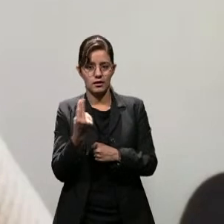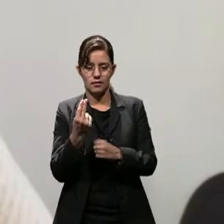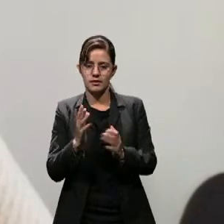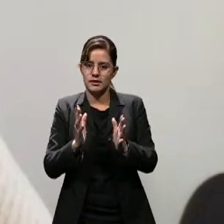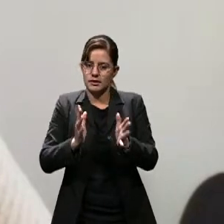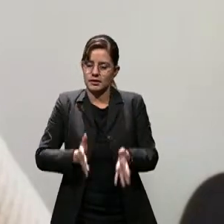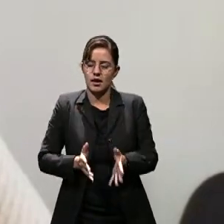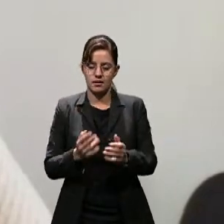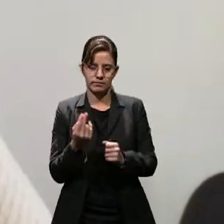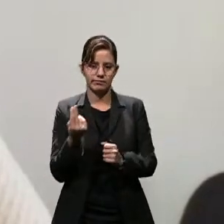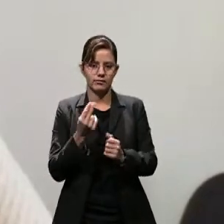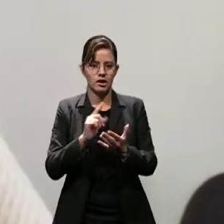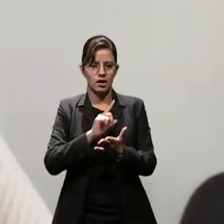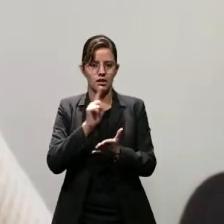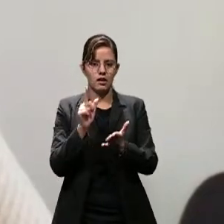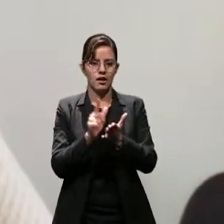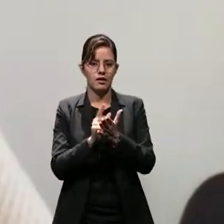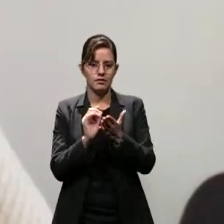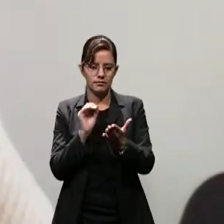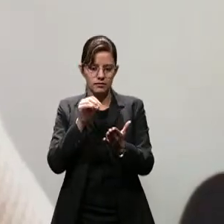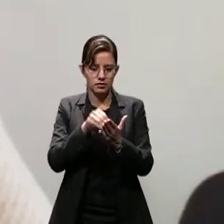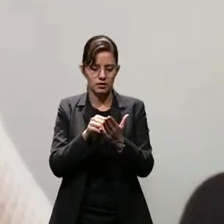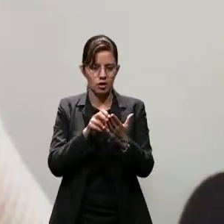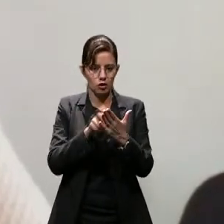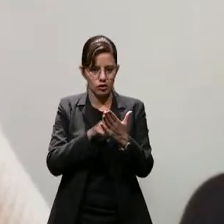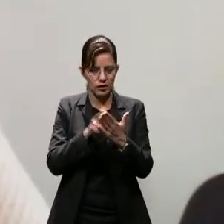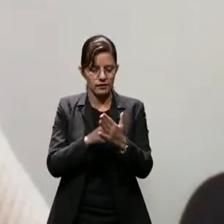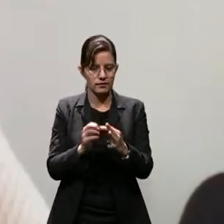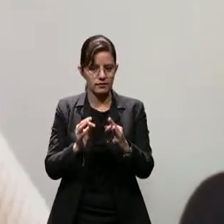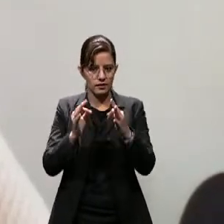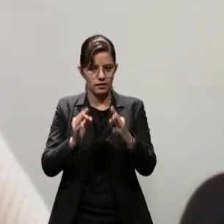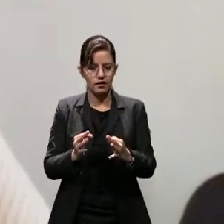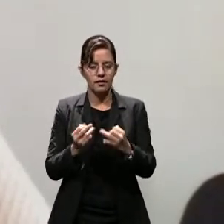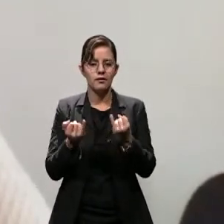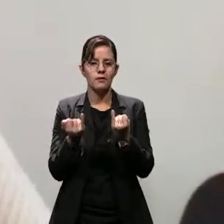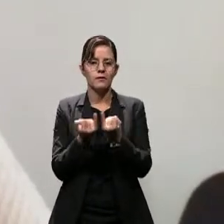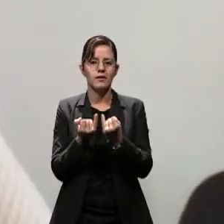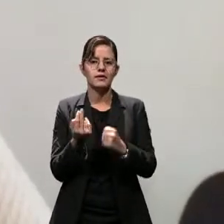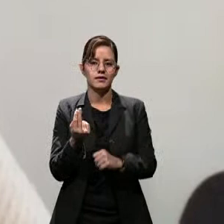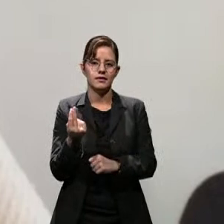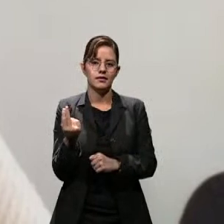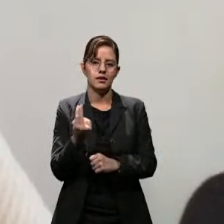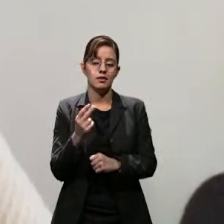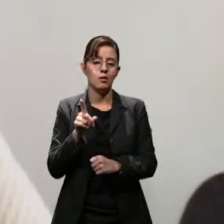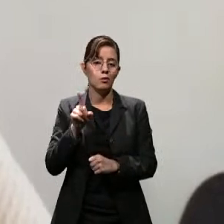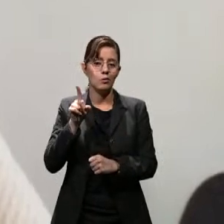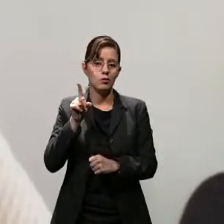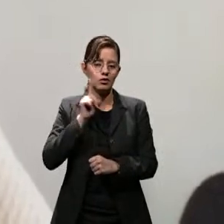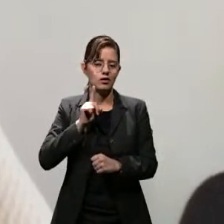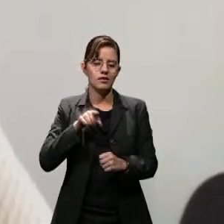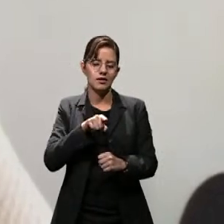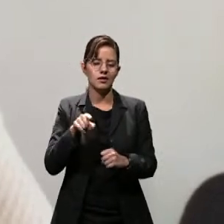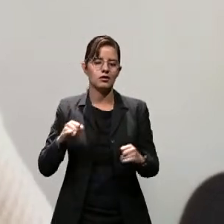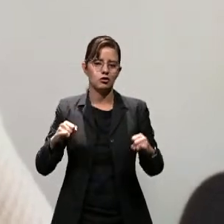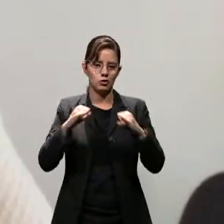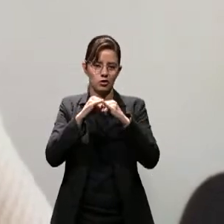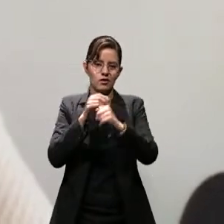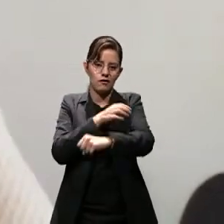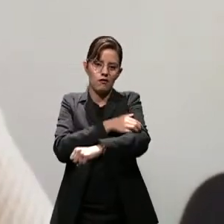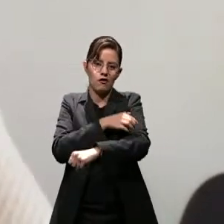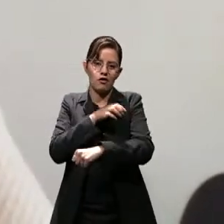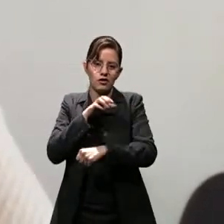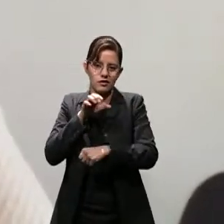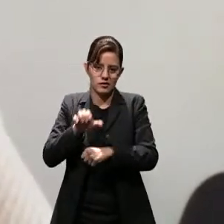the legal frameworks more than the ones that we have right now, and it is necessary to strengthen the